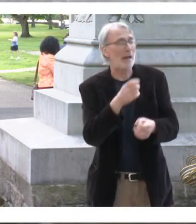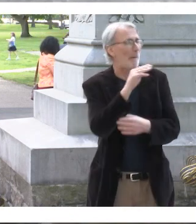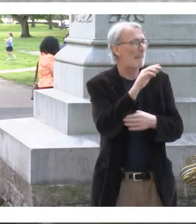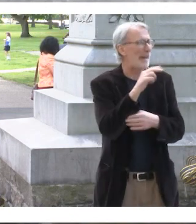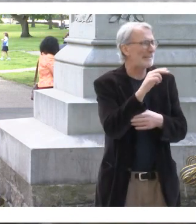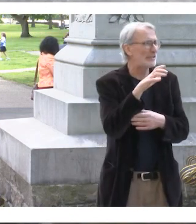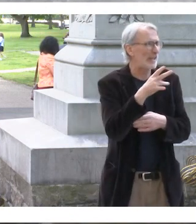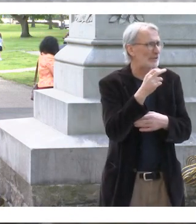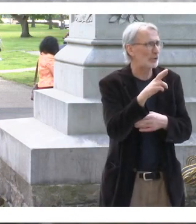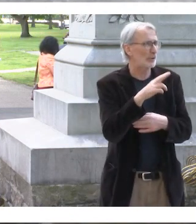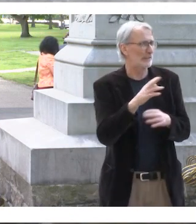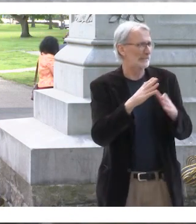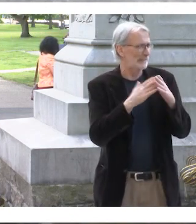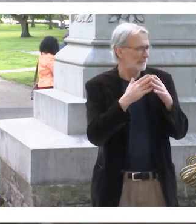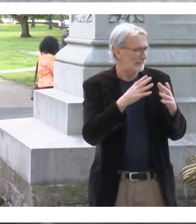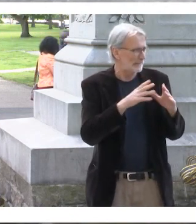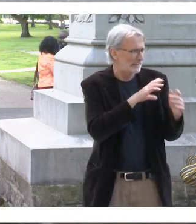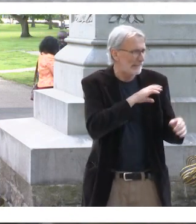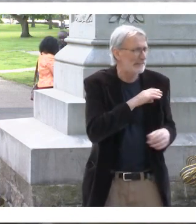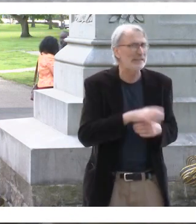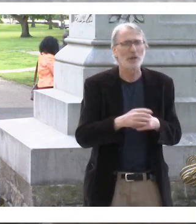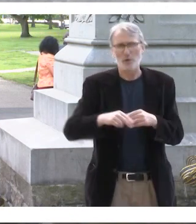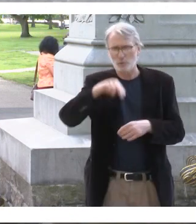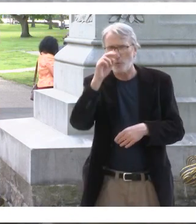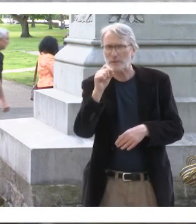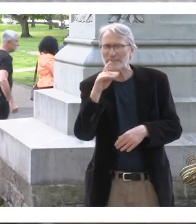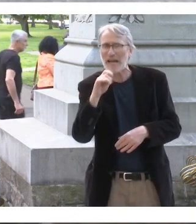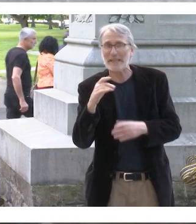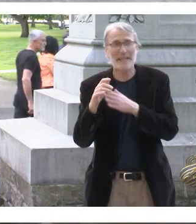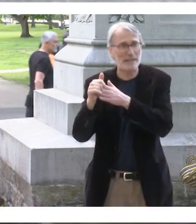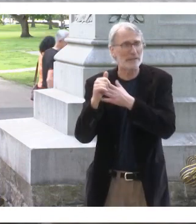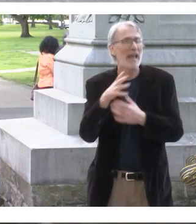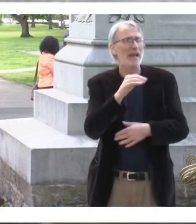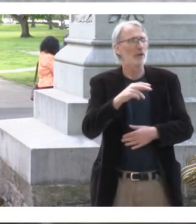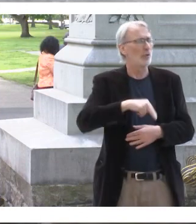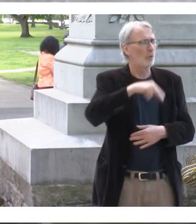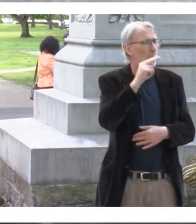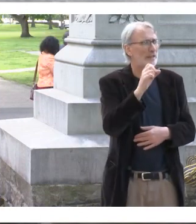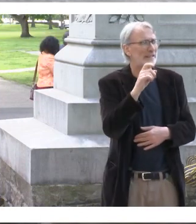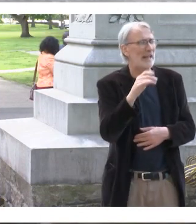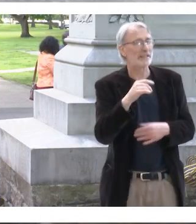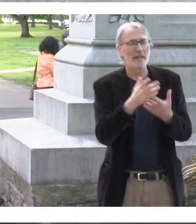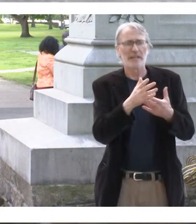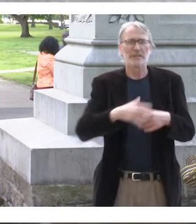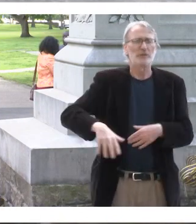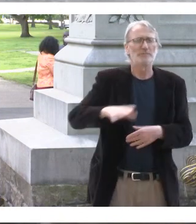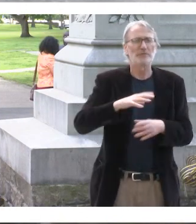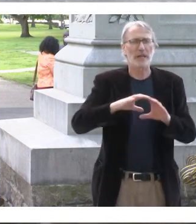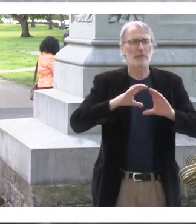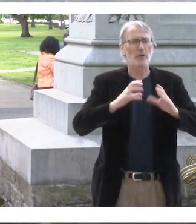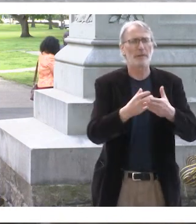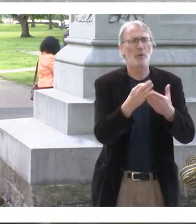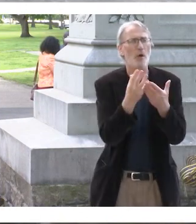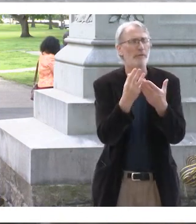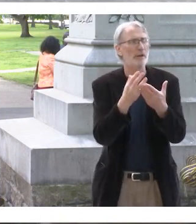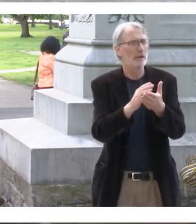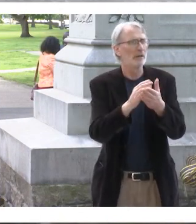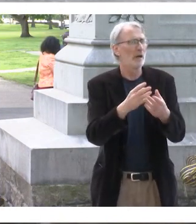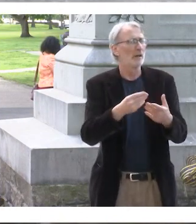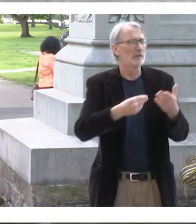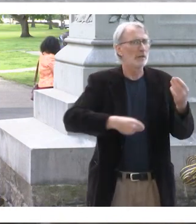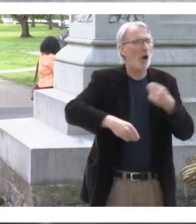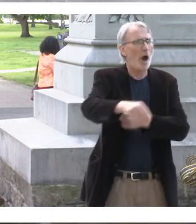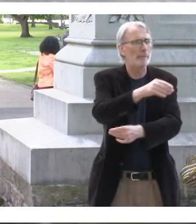Citizens Corporation, Northside Leadership Conference, and Northside Chamber of Commerce. Let's give these organizations a